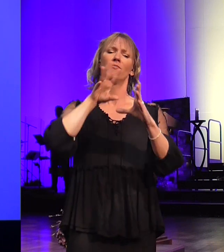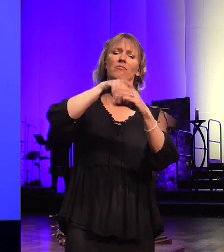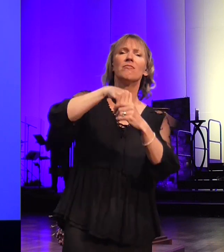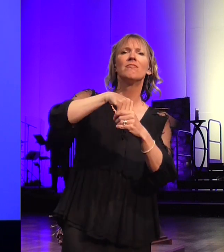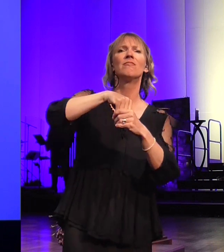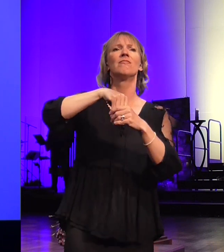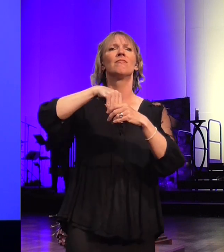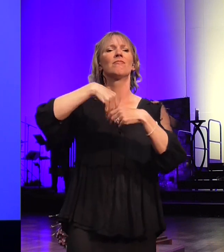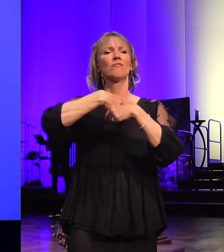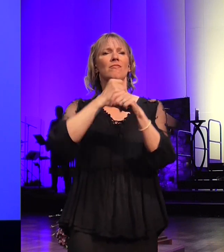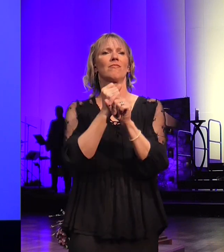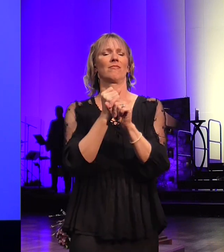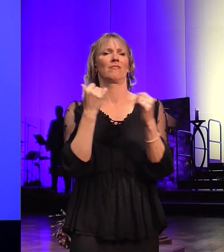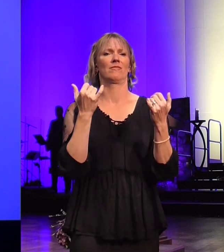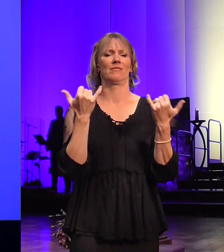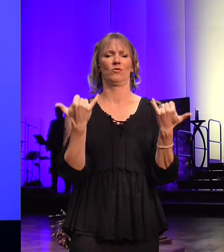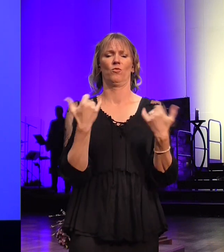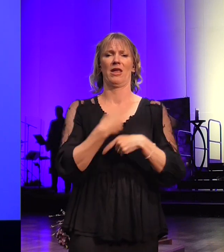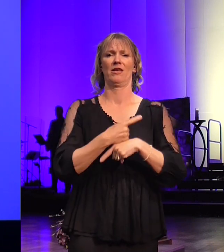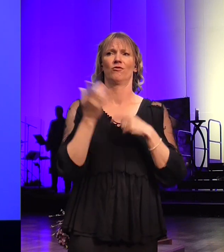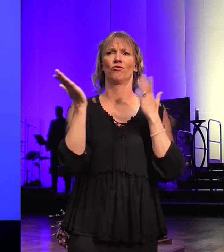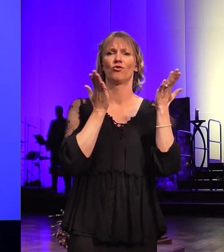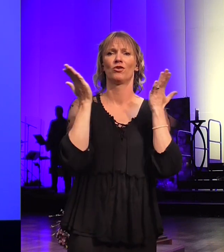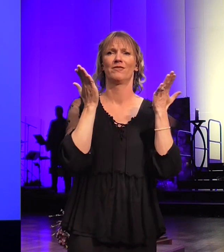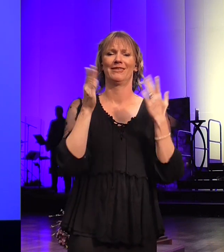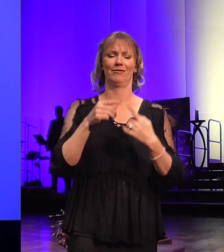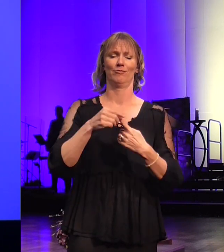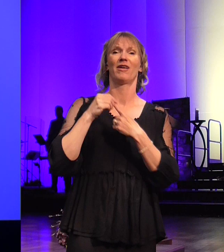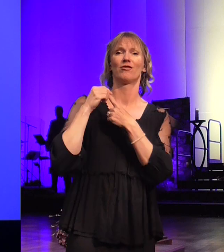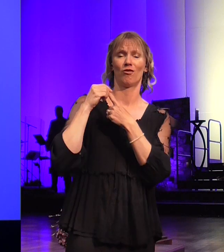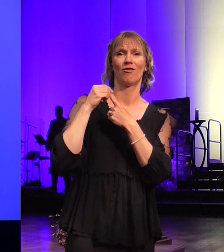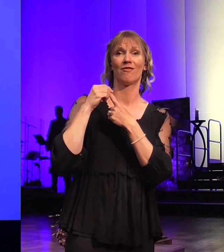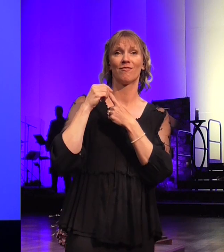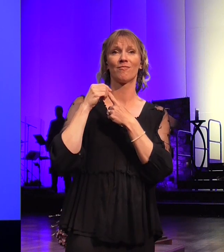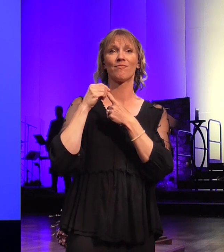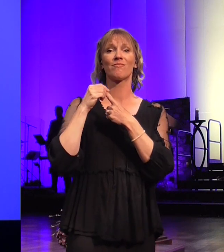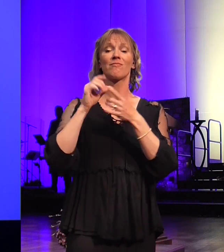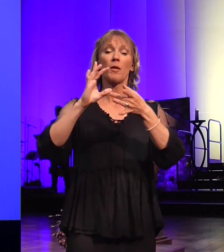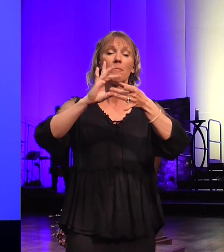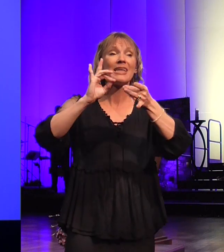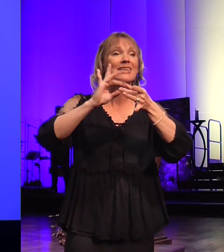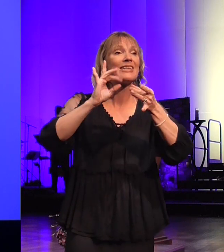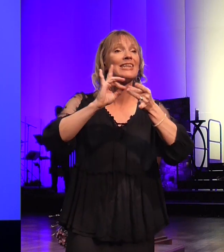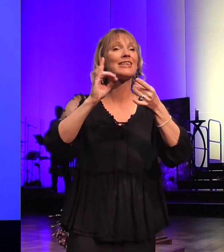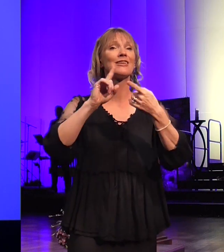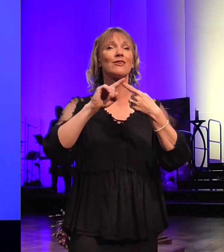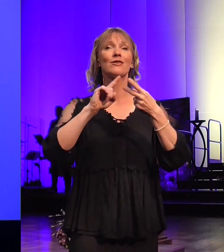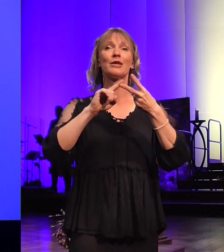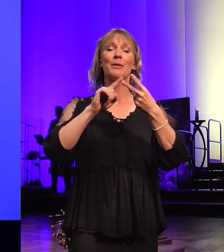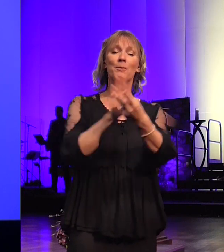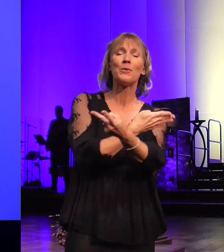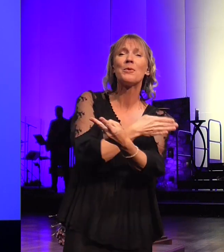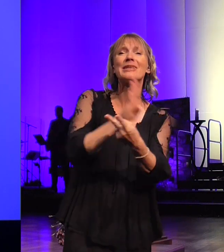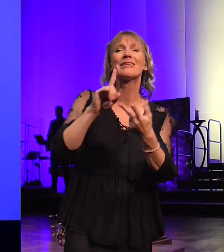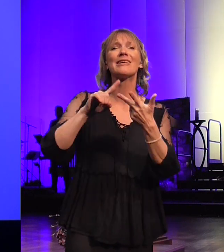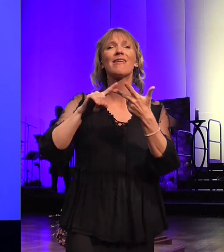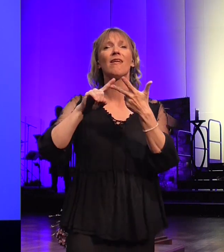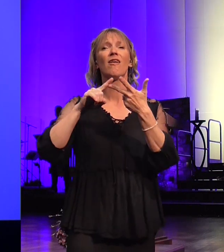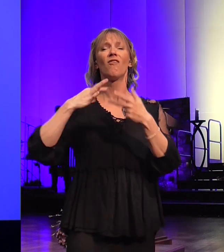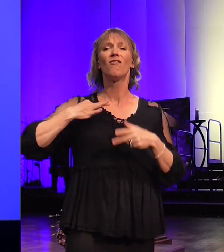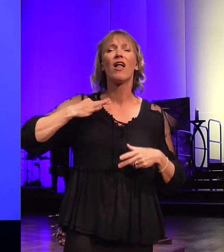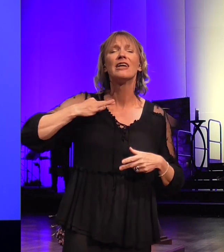this service today a special one. The message, the music, all of